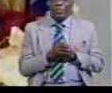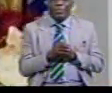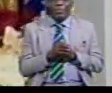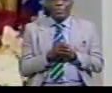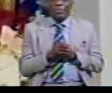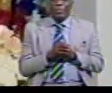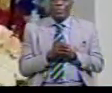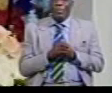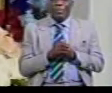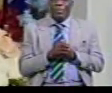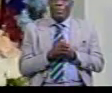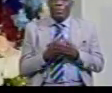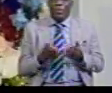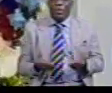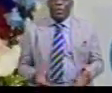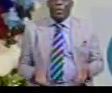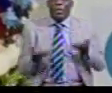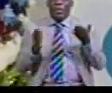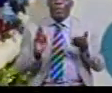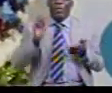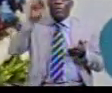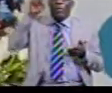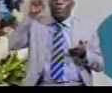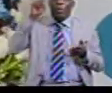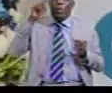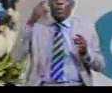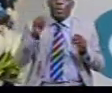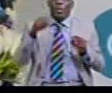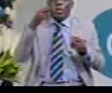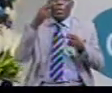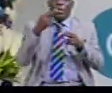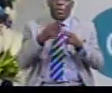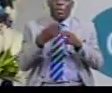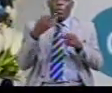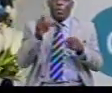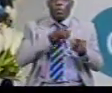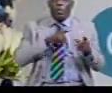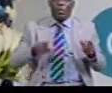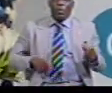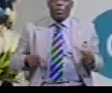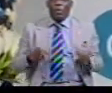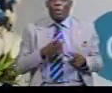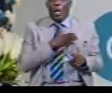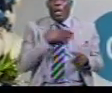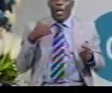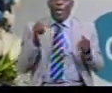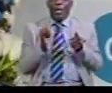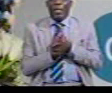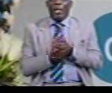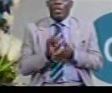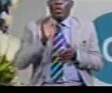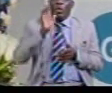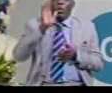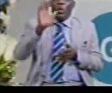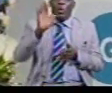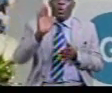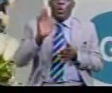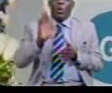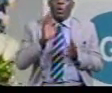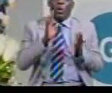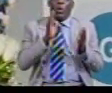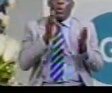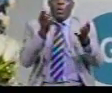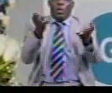Lift up the name of the Lord. Élevez le nom du Seigneur. And that your expectations will not be cut off.